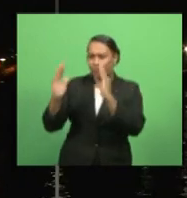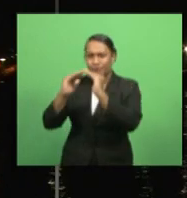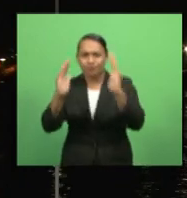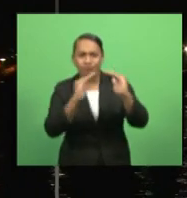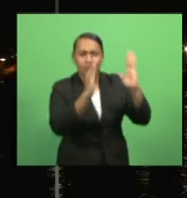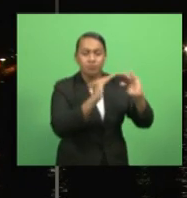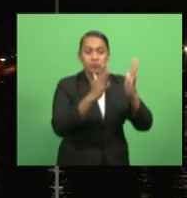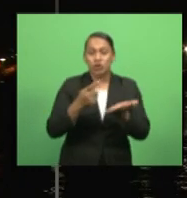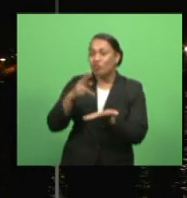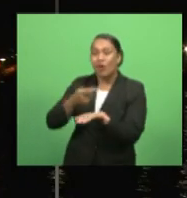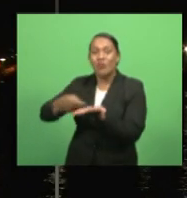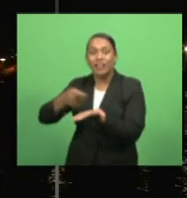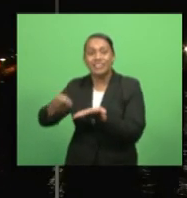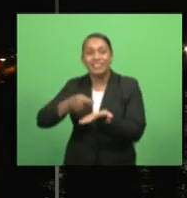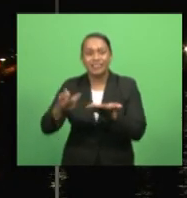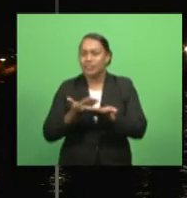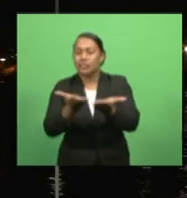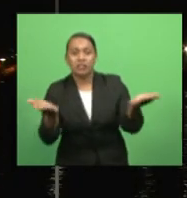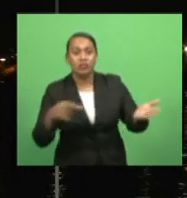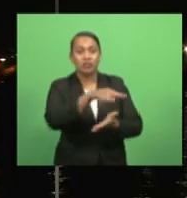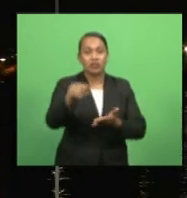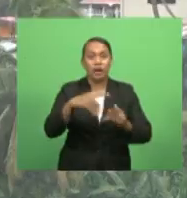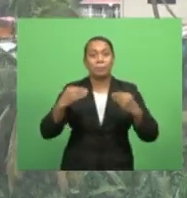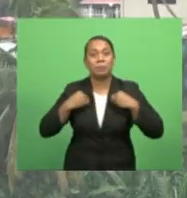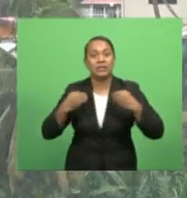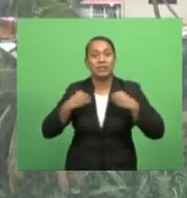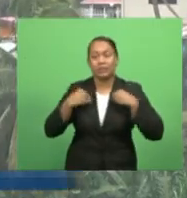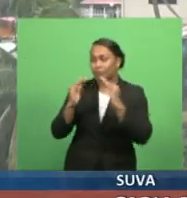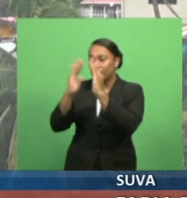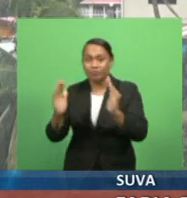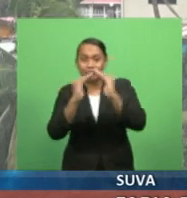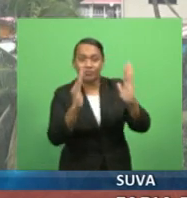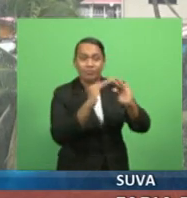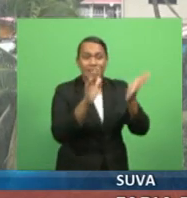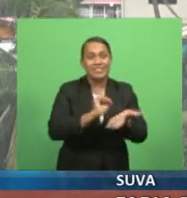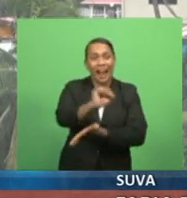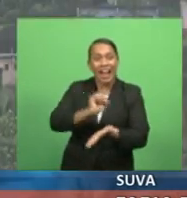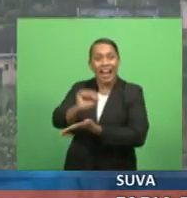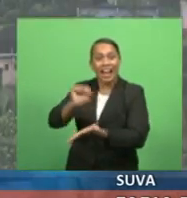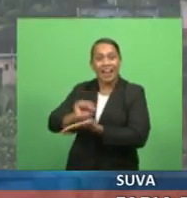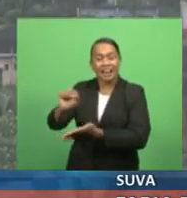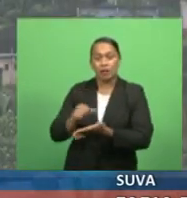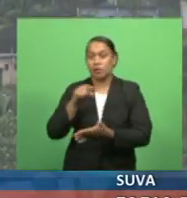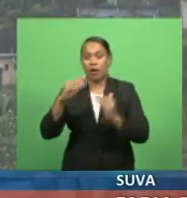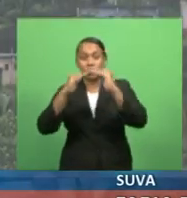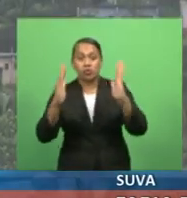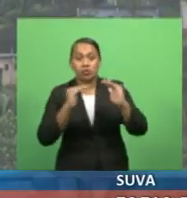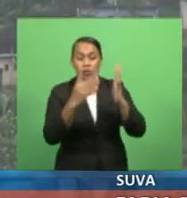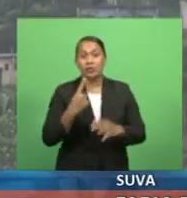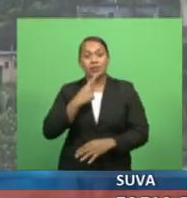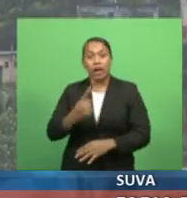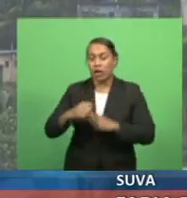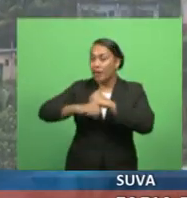real estate agents. Faria Begum with the story. Housing Authority says they had advertised an expression of interest